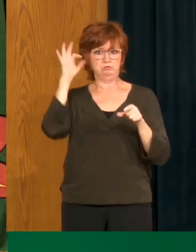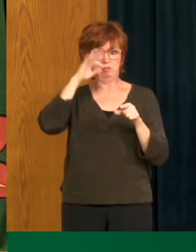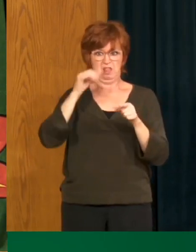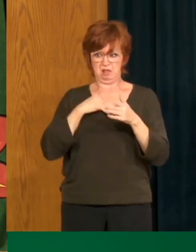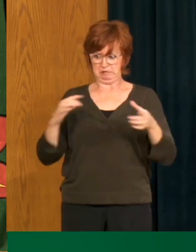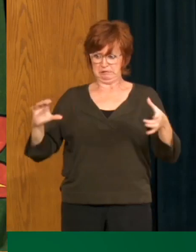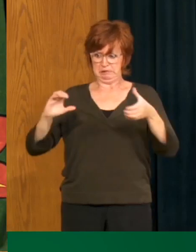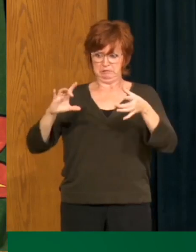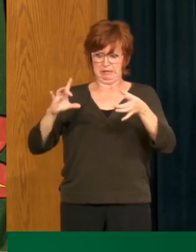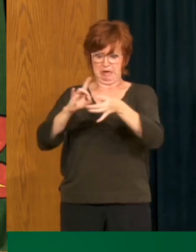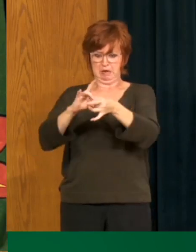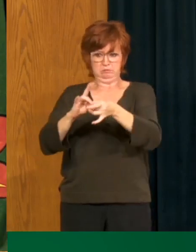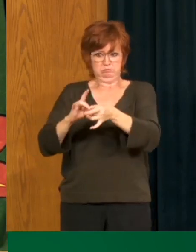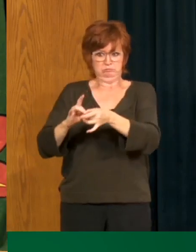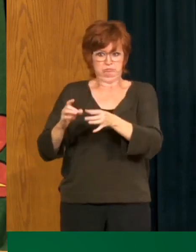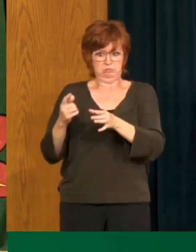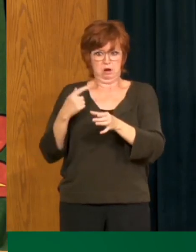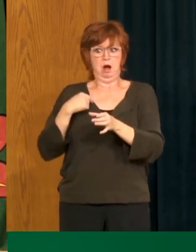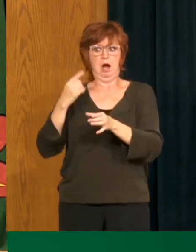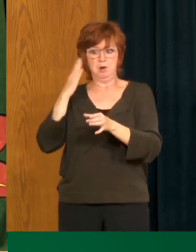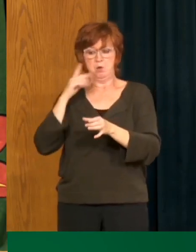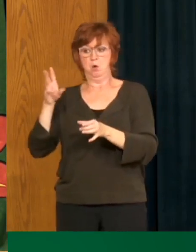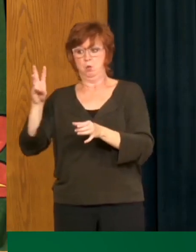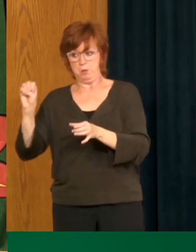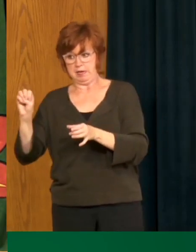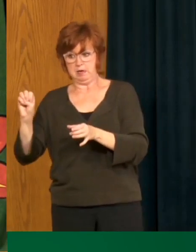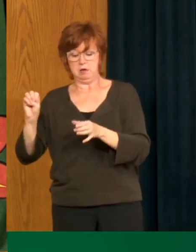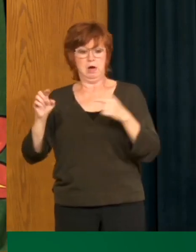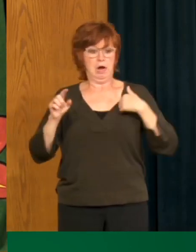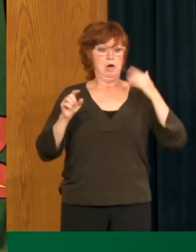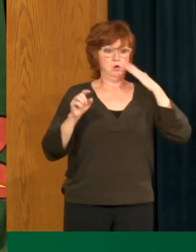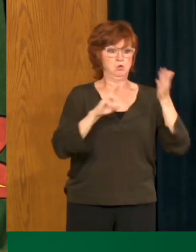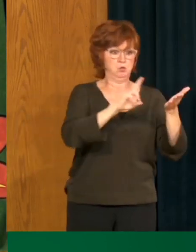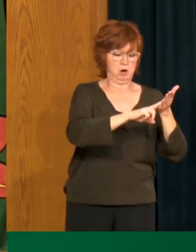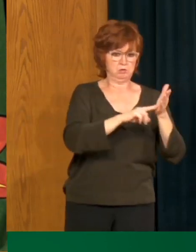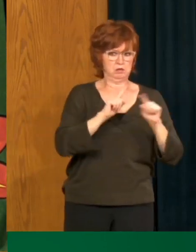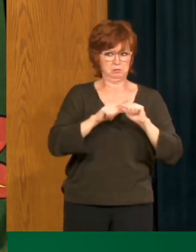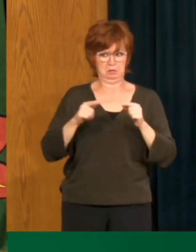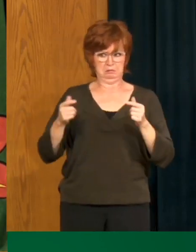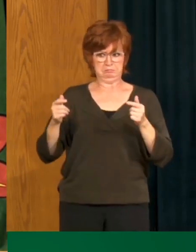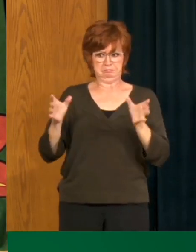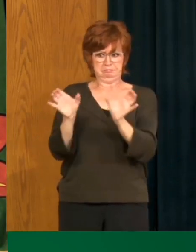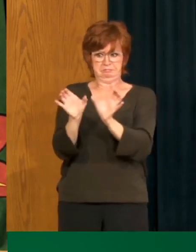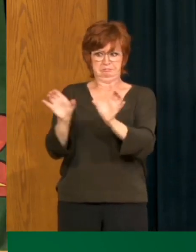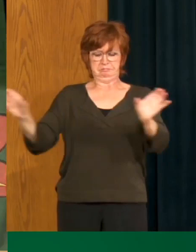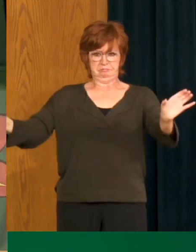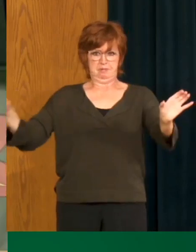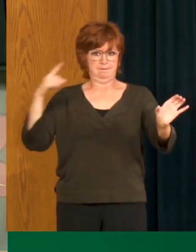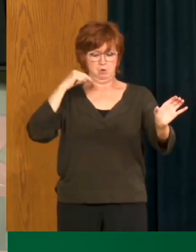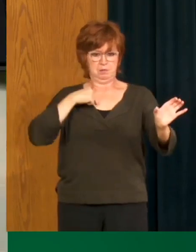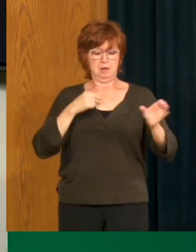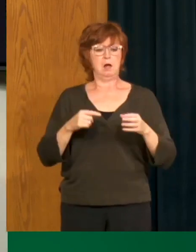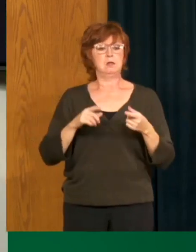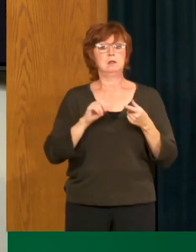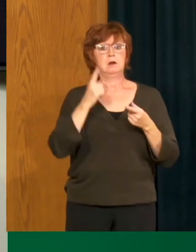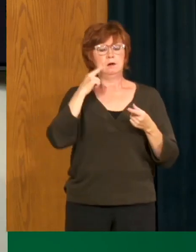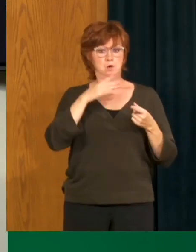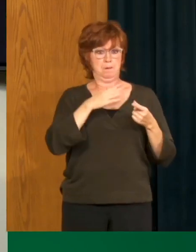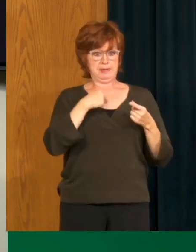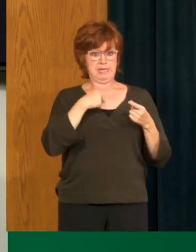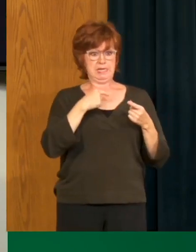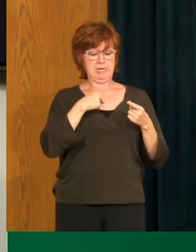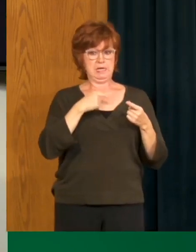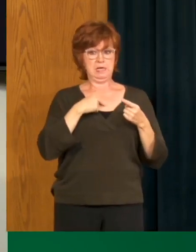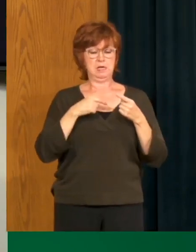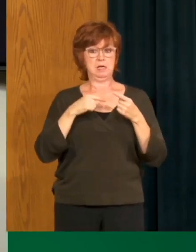We Foundation and other charities offer. So that was one conversation, and the support that we have as a family